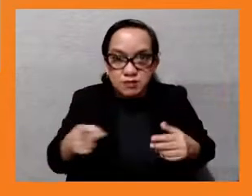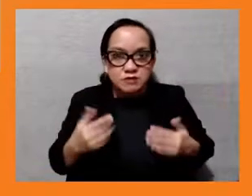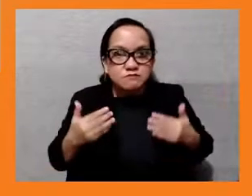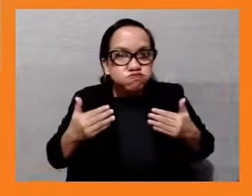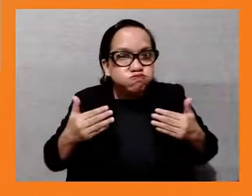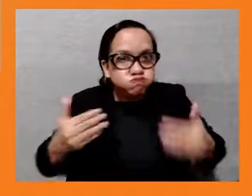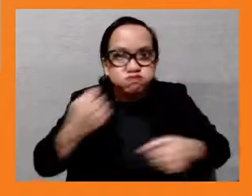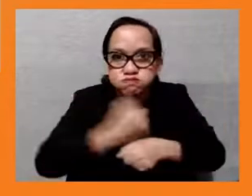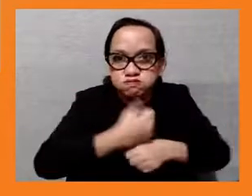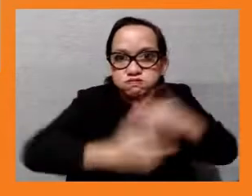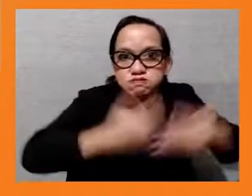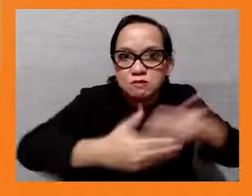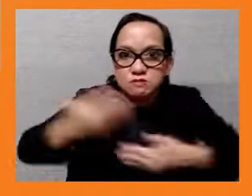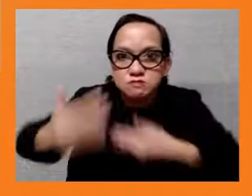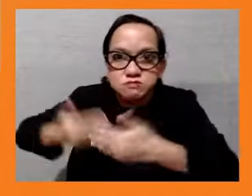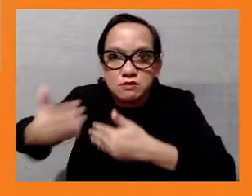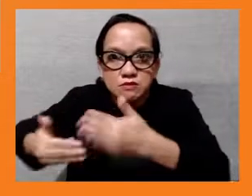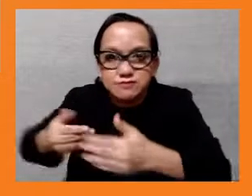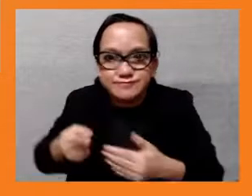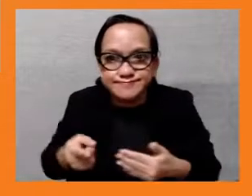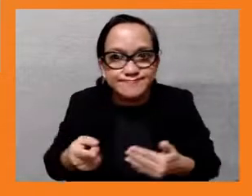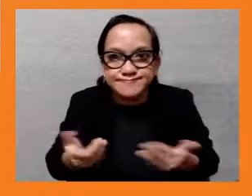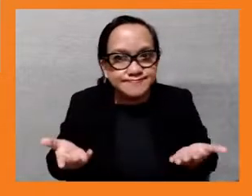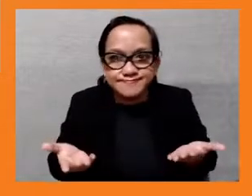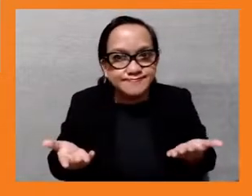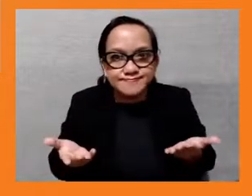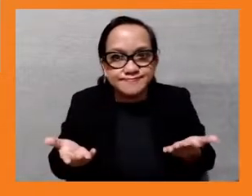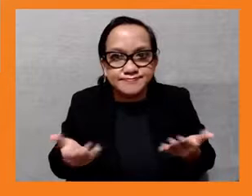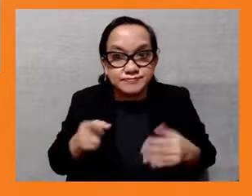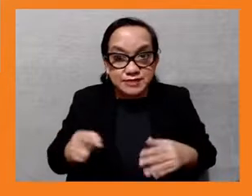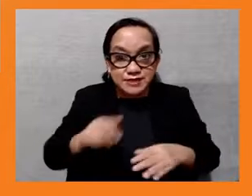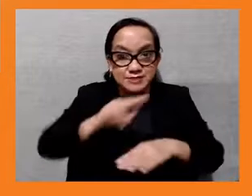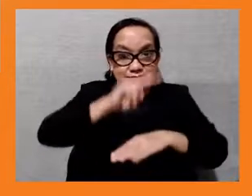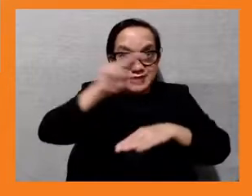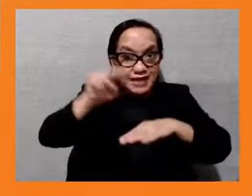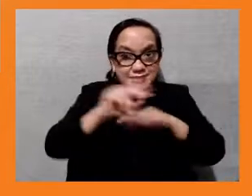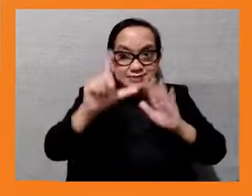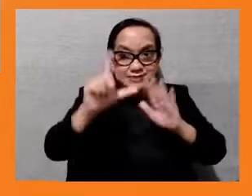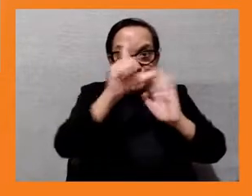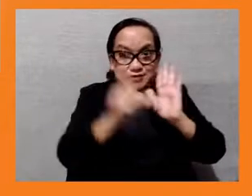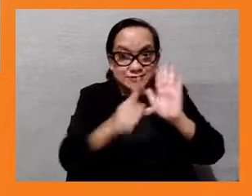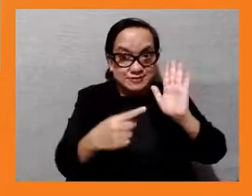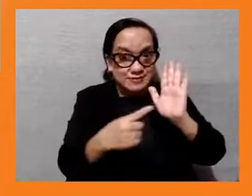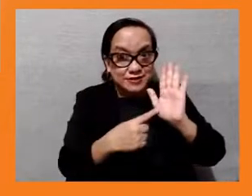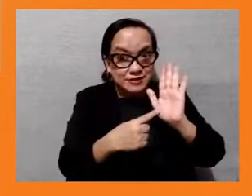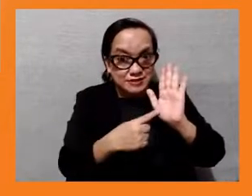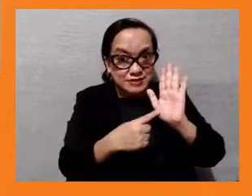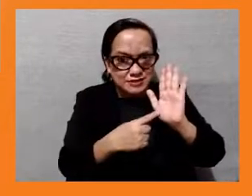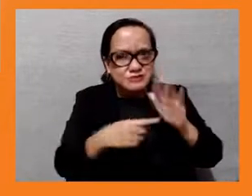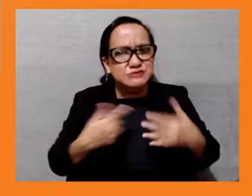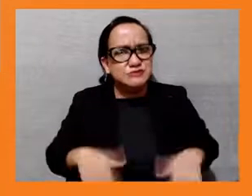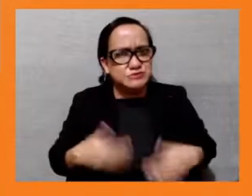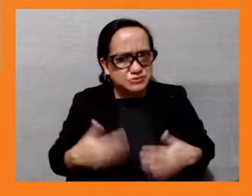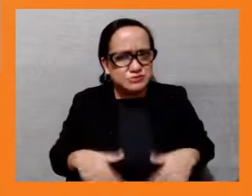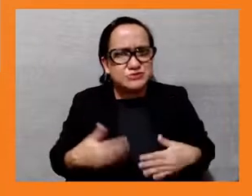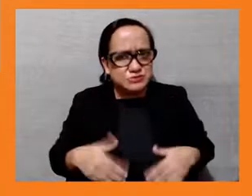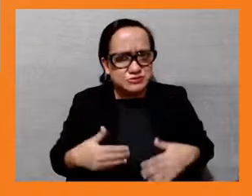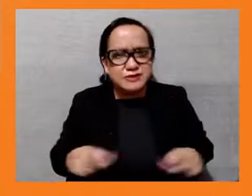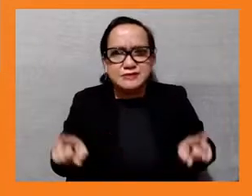the Verdaro Bay, which was the source of their livelihood. All FIs appear to be treated as Category